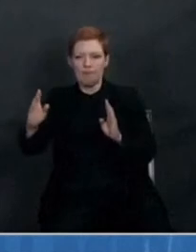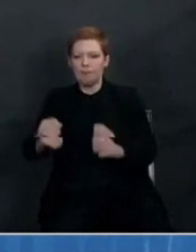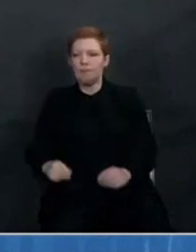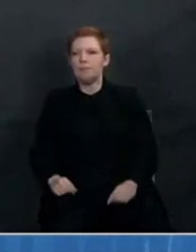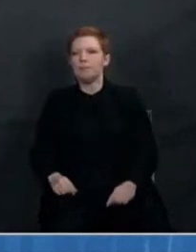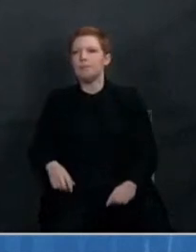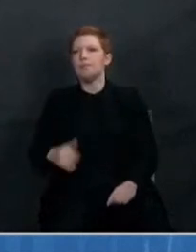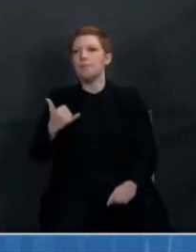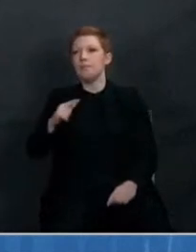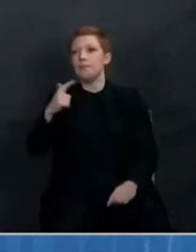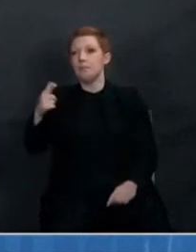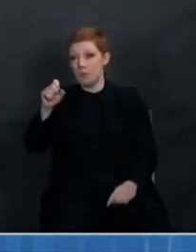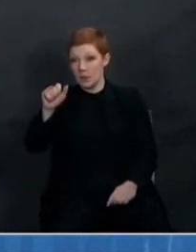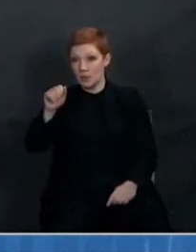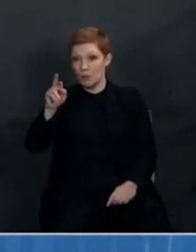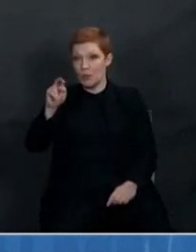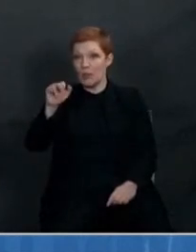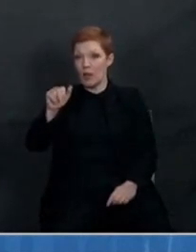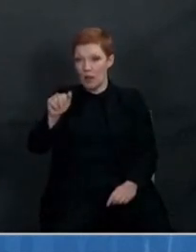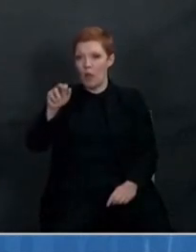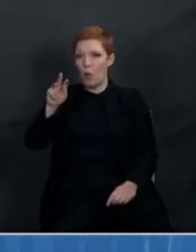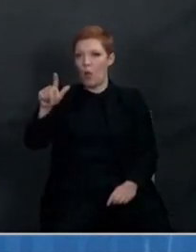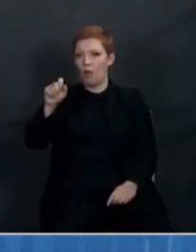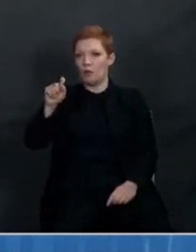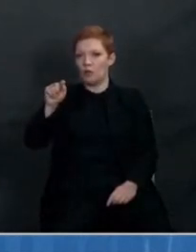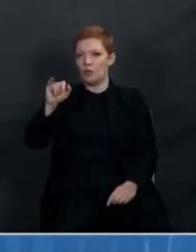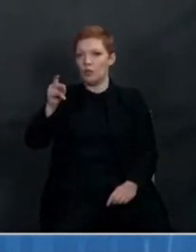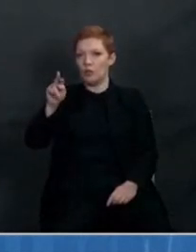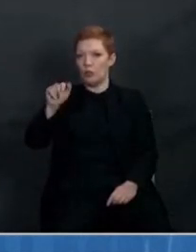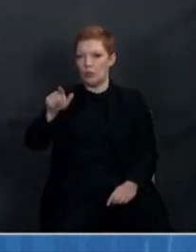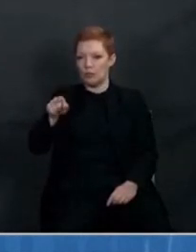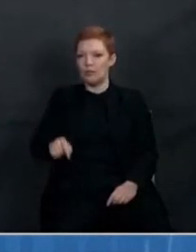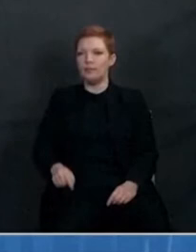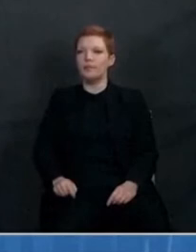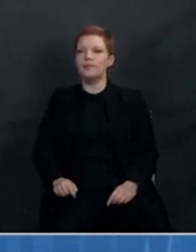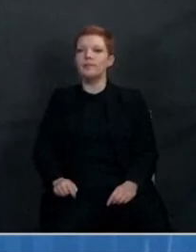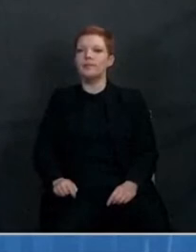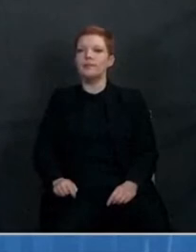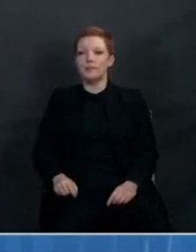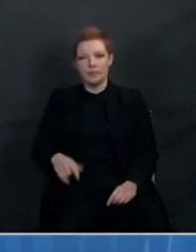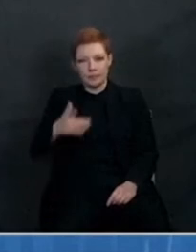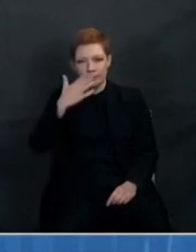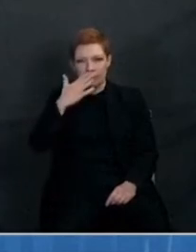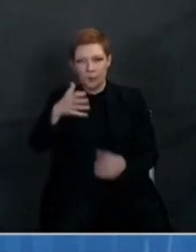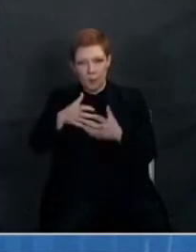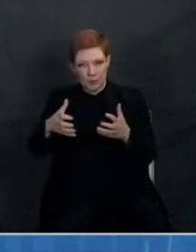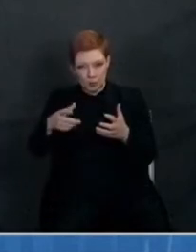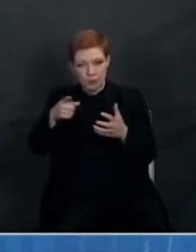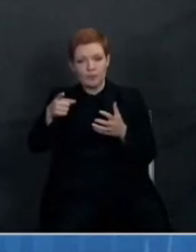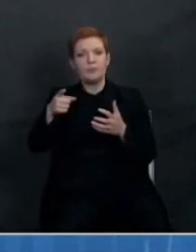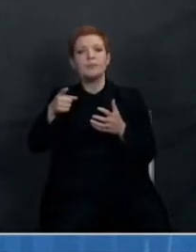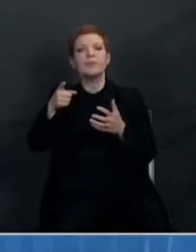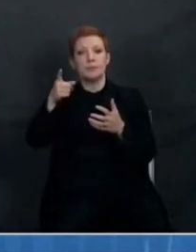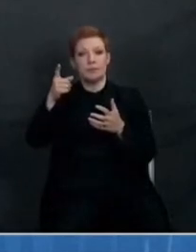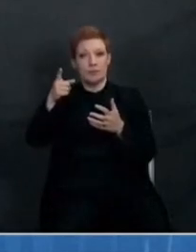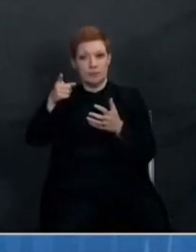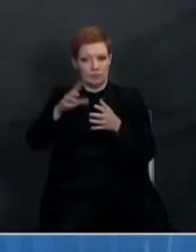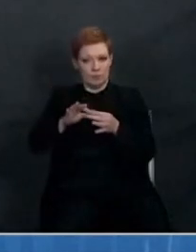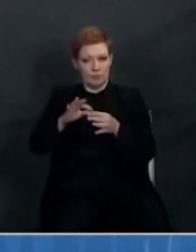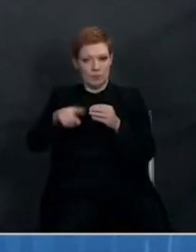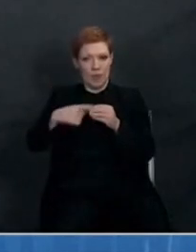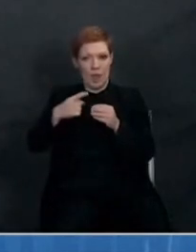Thank you so much for doing this. You've obviously signaled that you're encouraged by the developments with the Johnson & Johnson